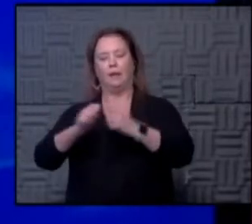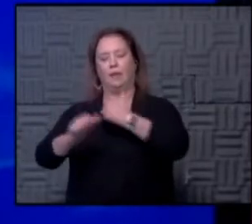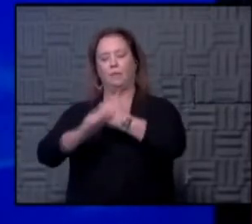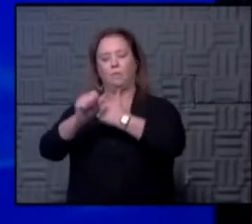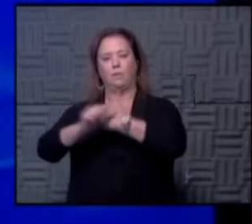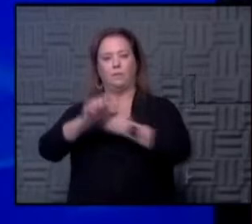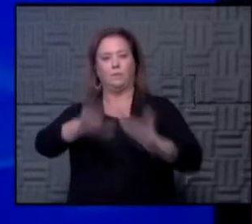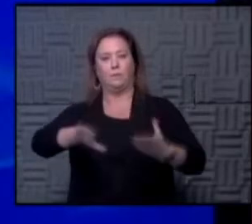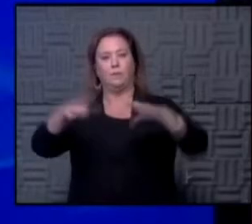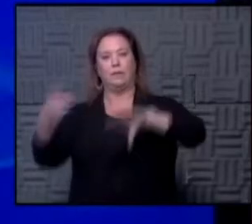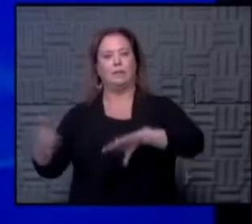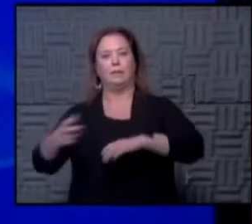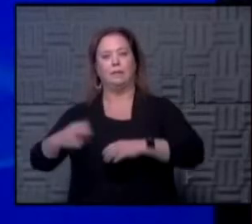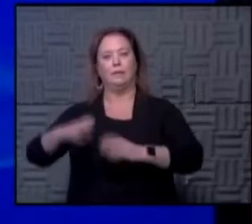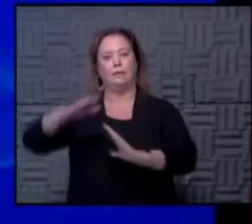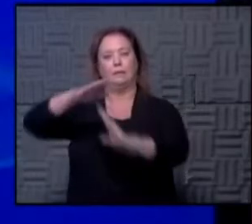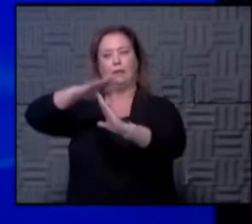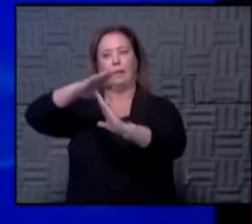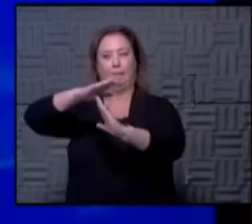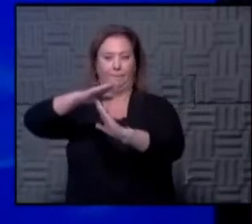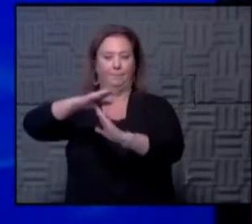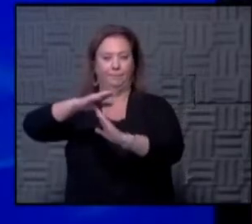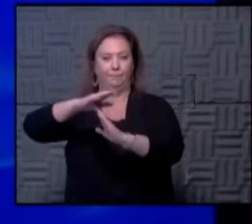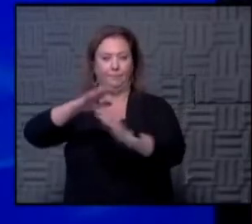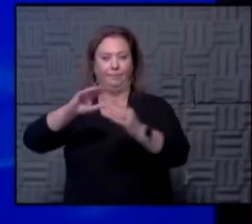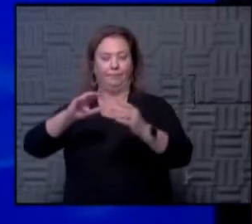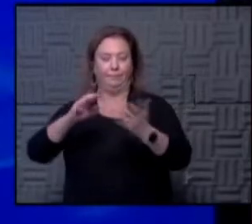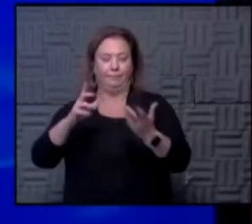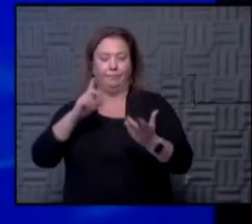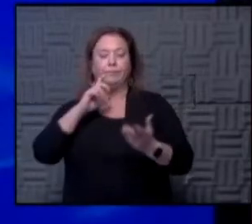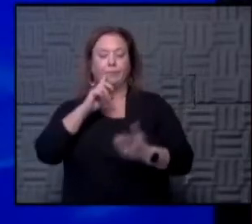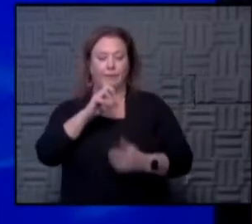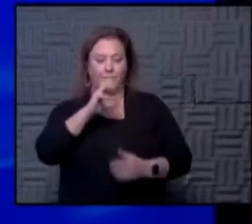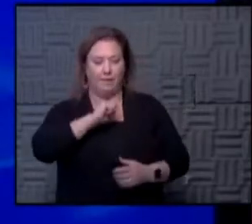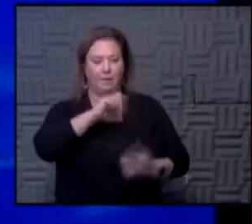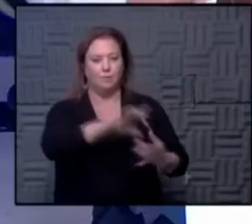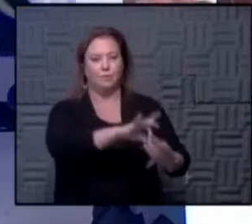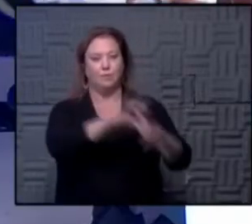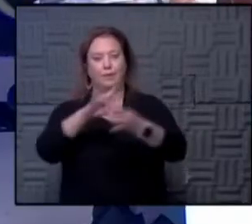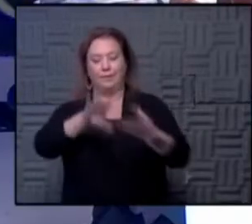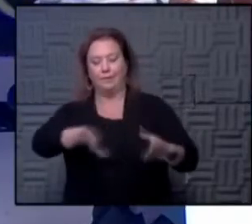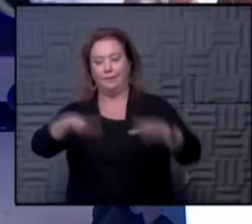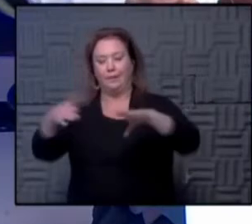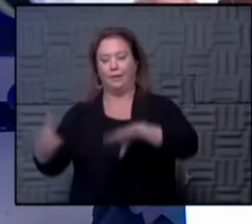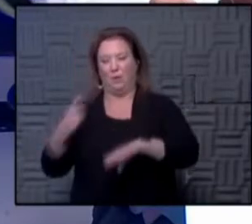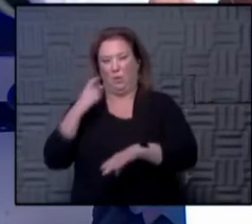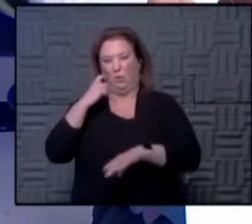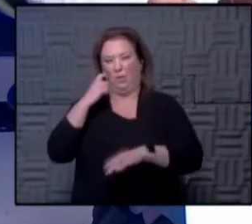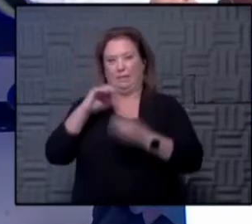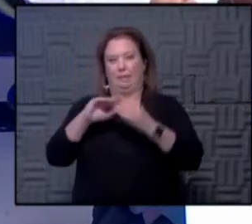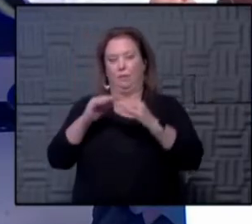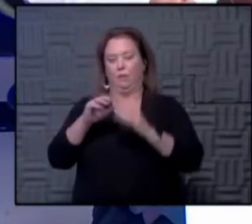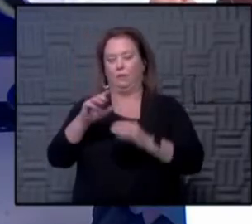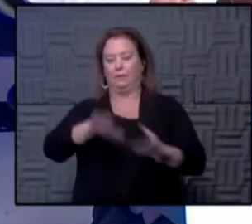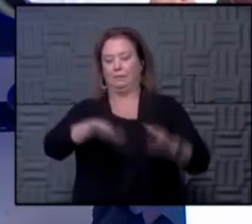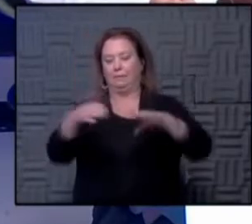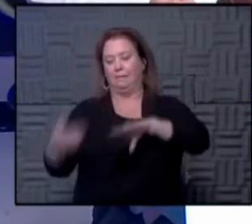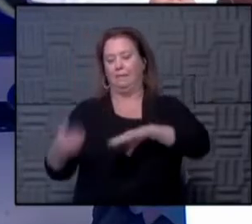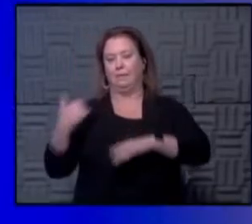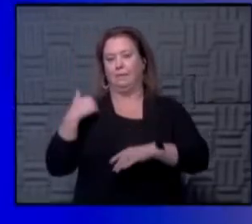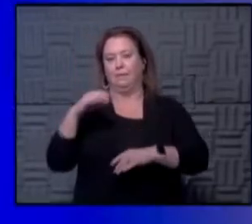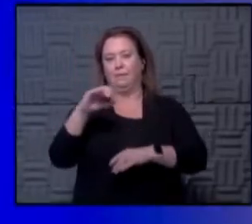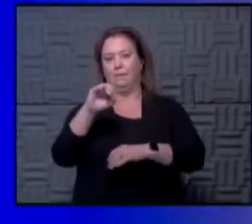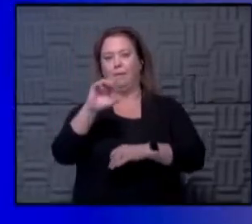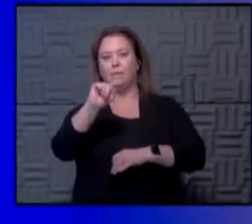risk? Yeah, age absolutely is a comorbidity. We saw in our recent demographics, just from deaths in October and